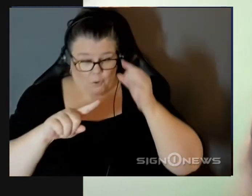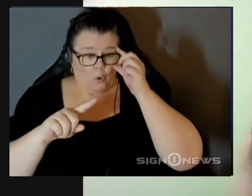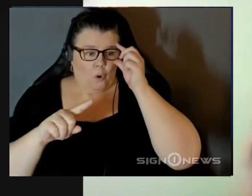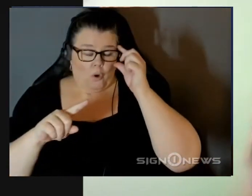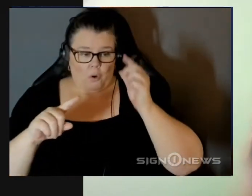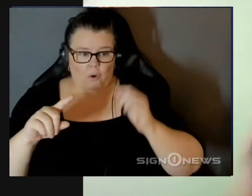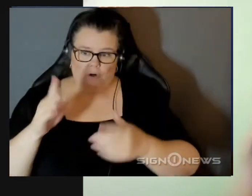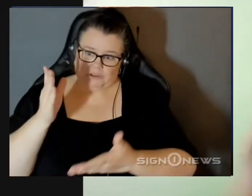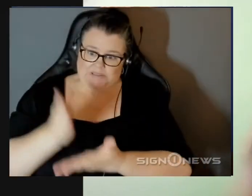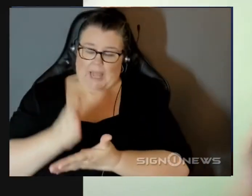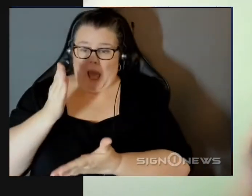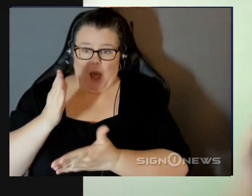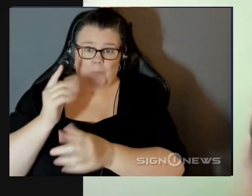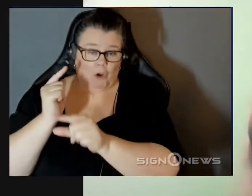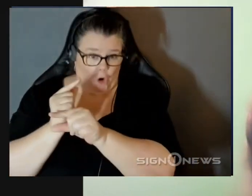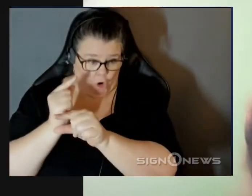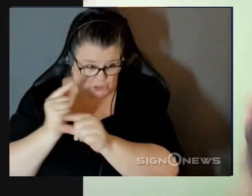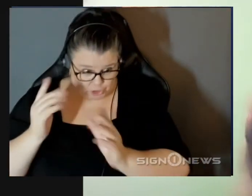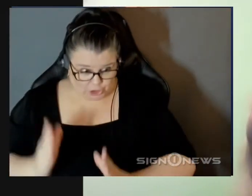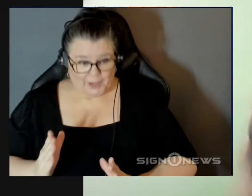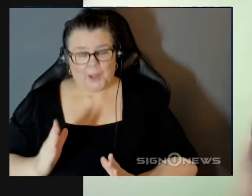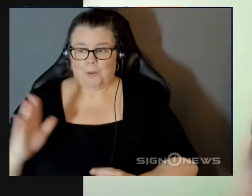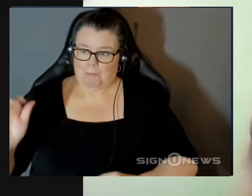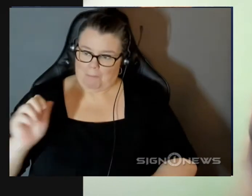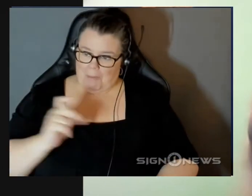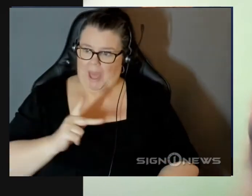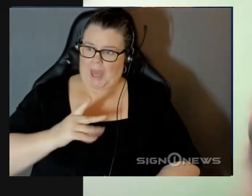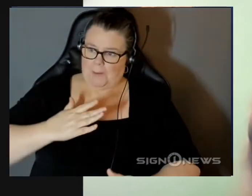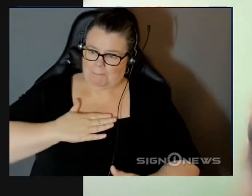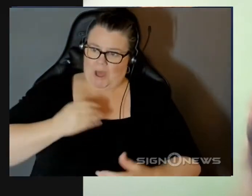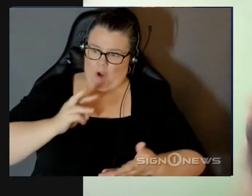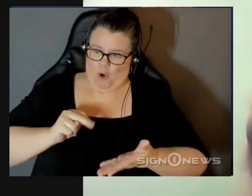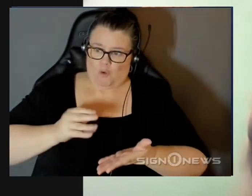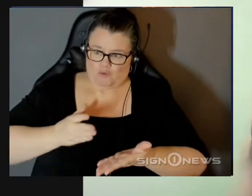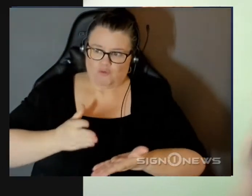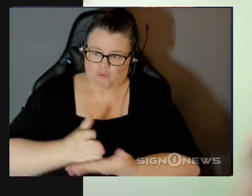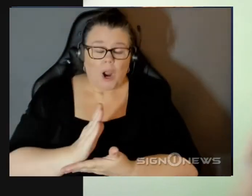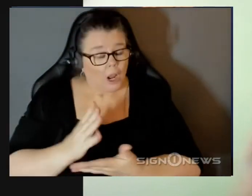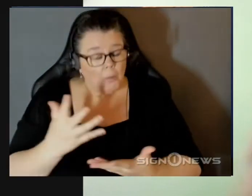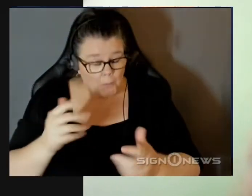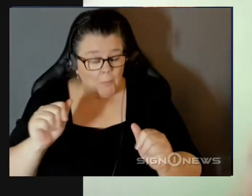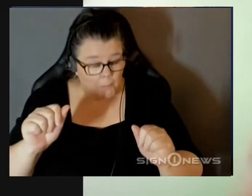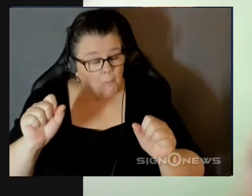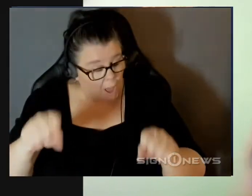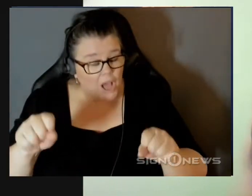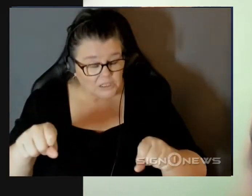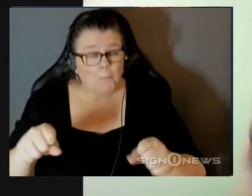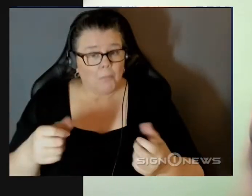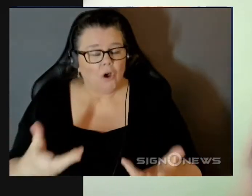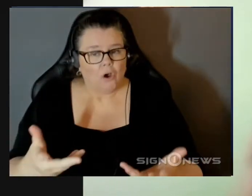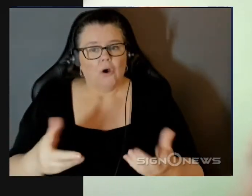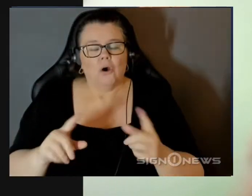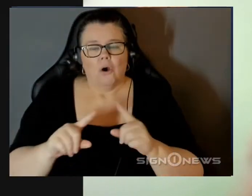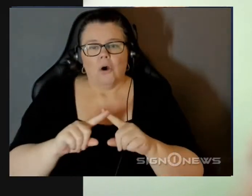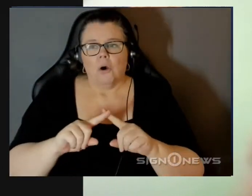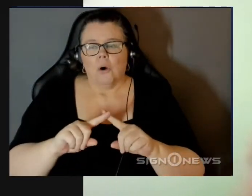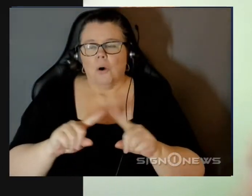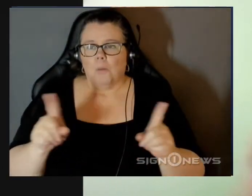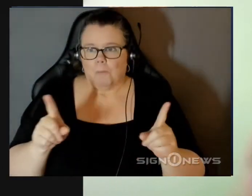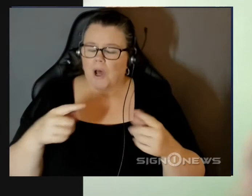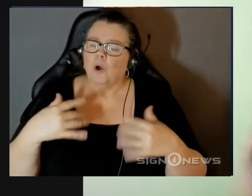very resource intensive, and that means you need to find the right kinds of connections, like John's family